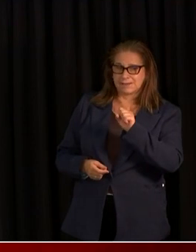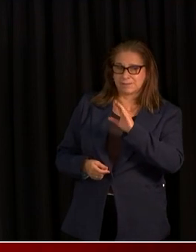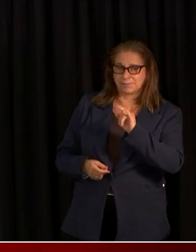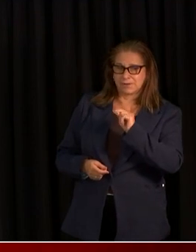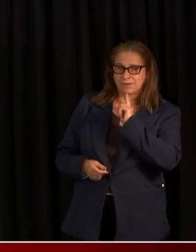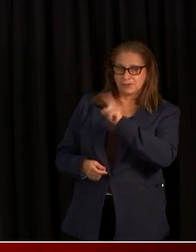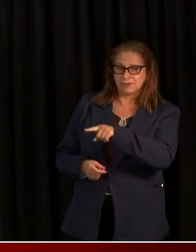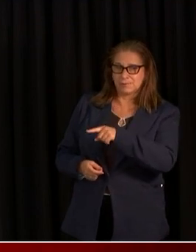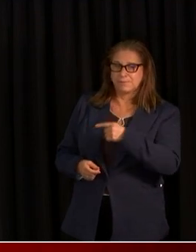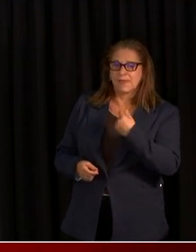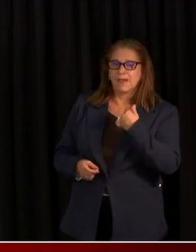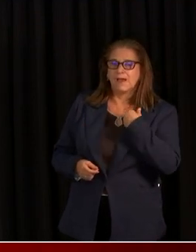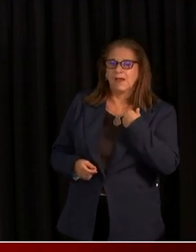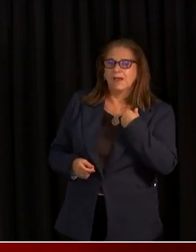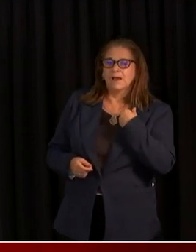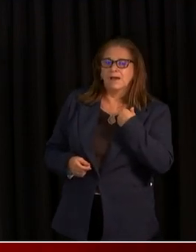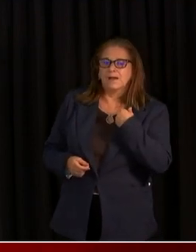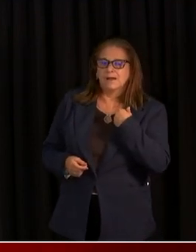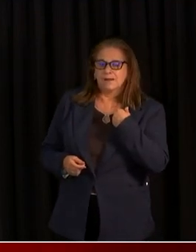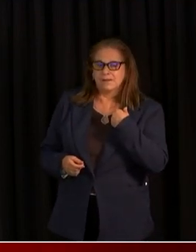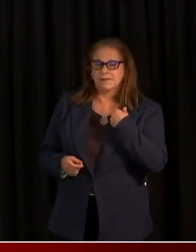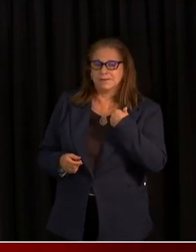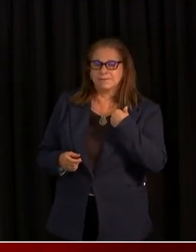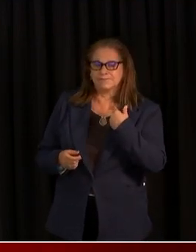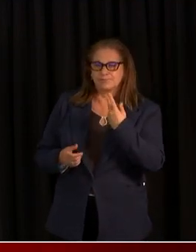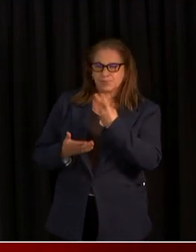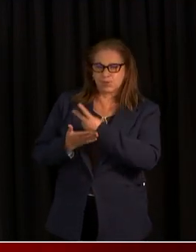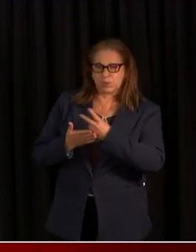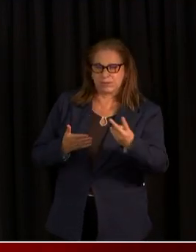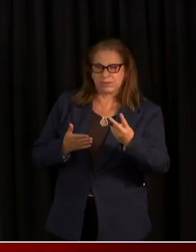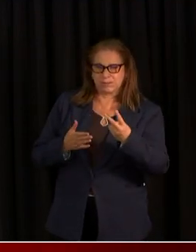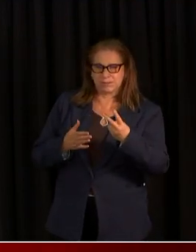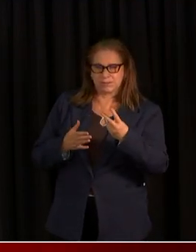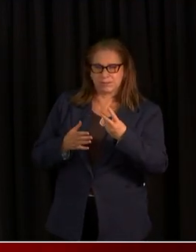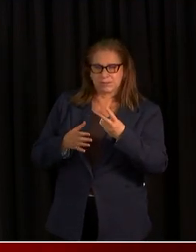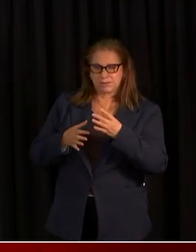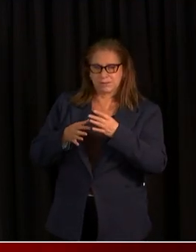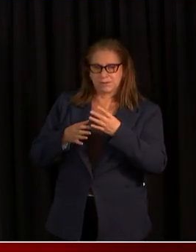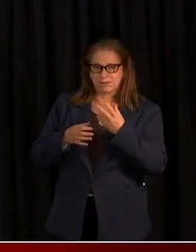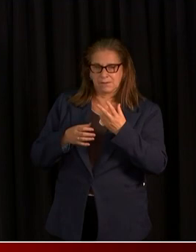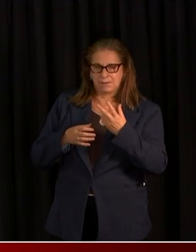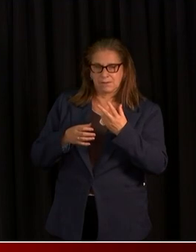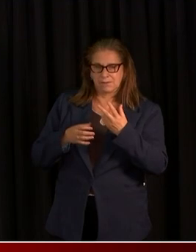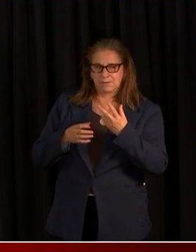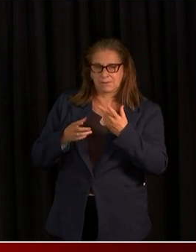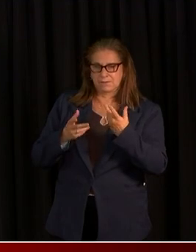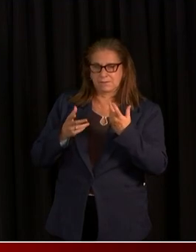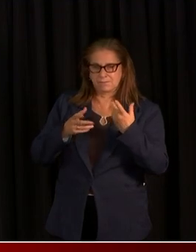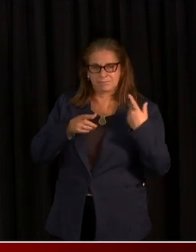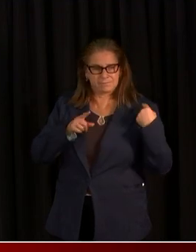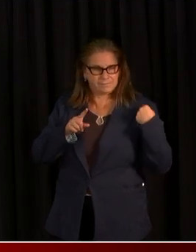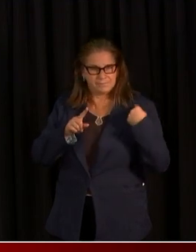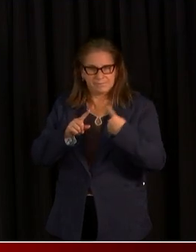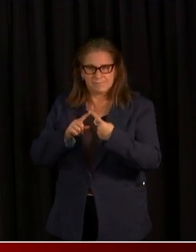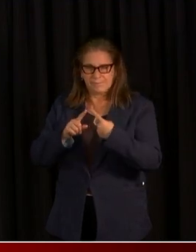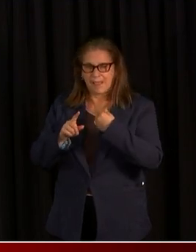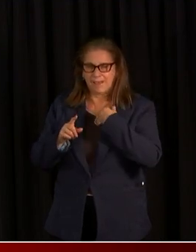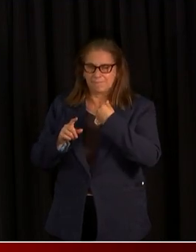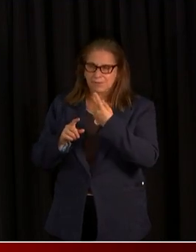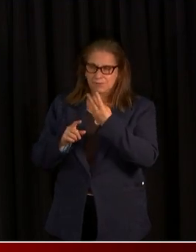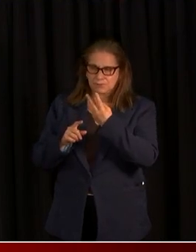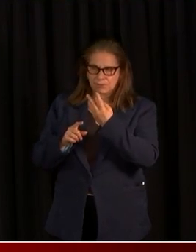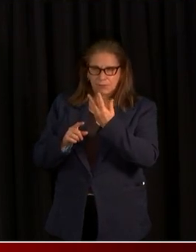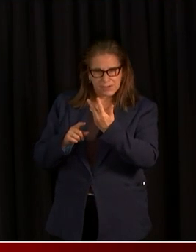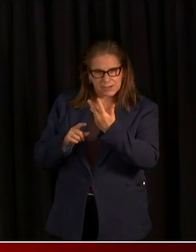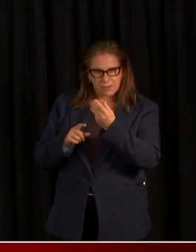approximately a 2-week lag between many of the indicators, or the 3 core indicators that the people tend to focus on and that we tend to